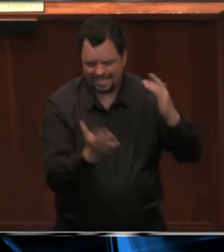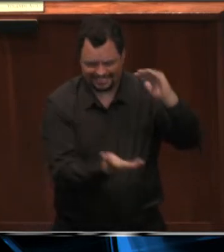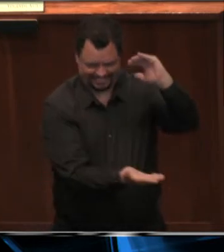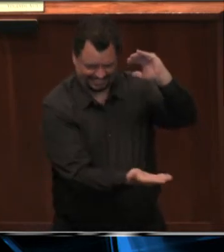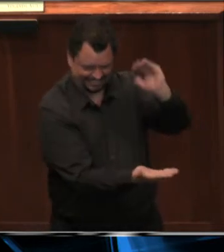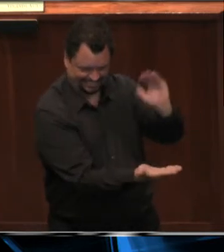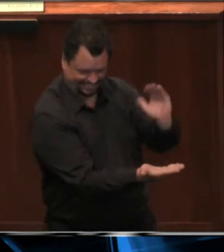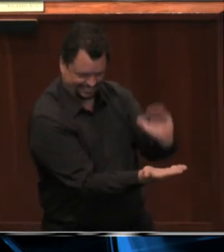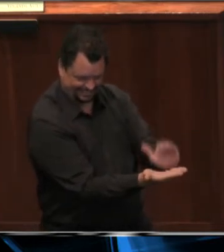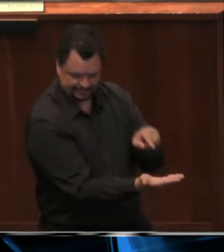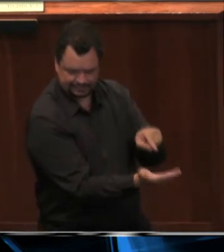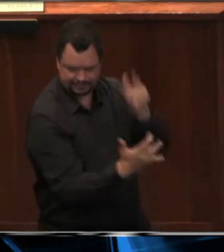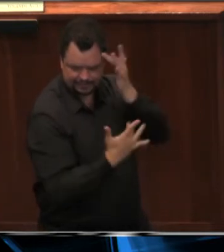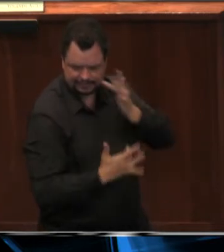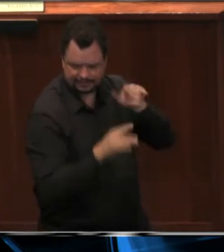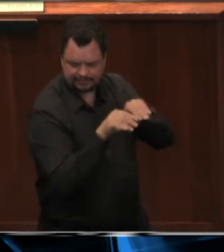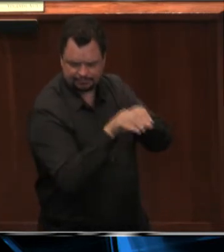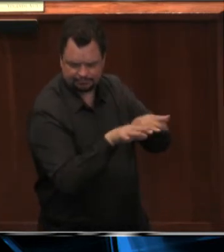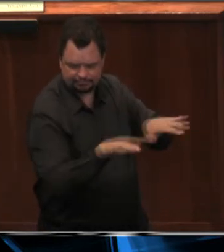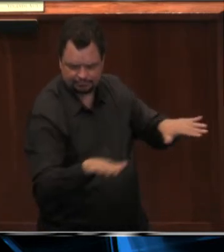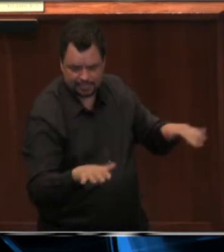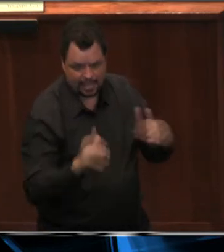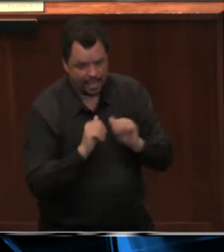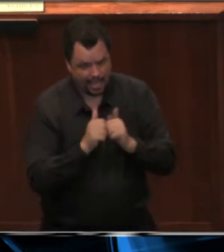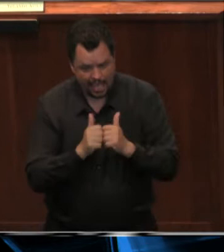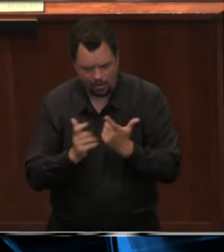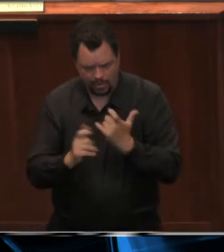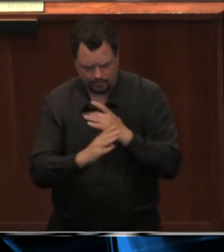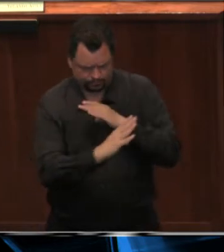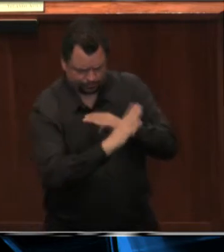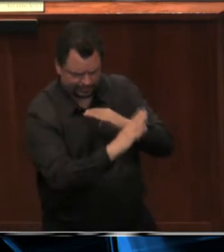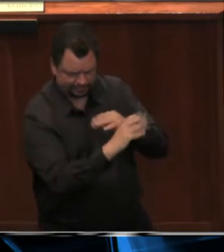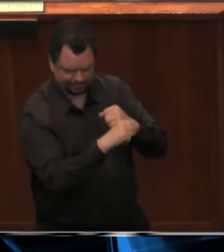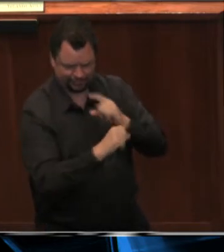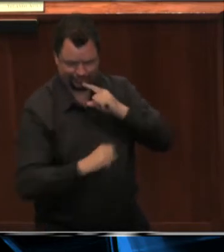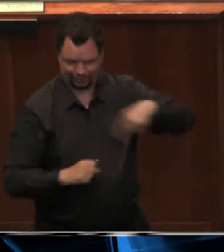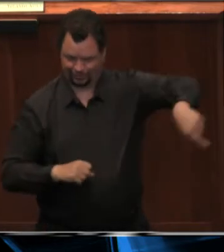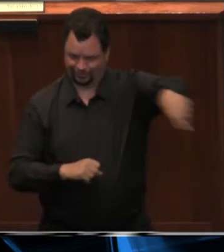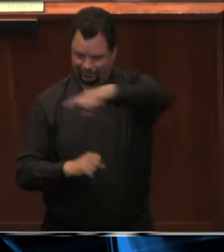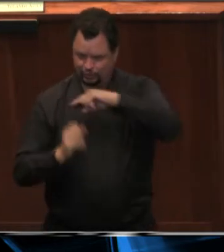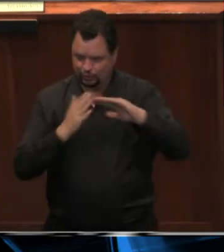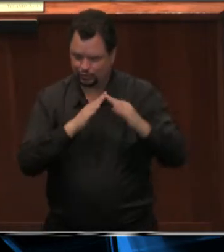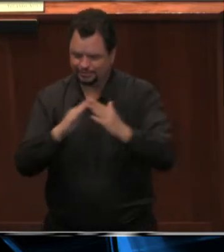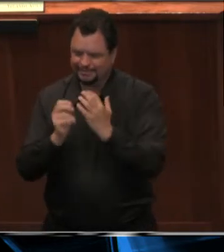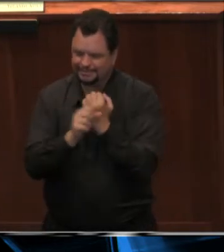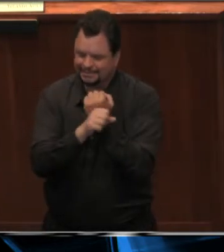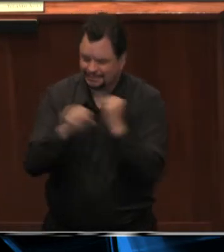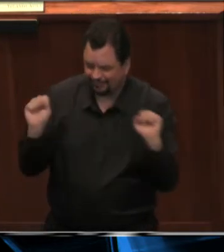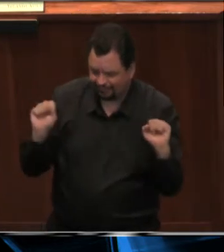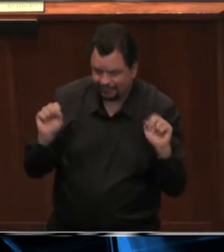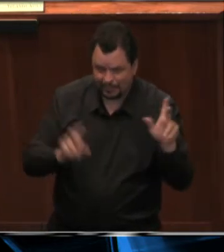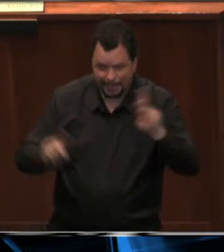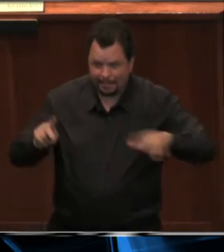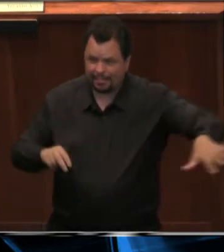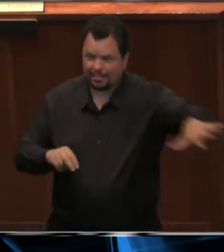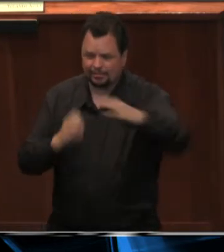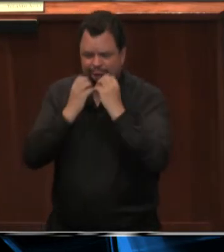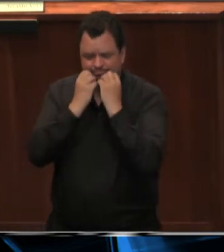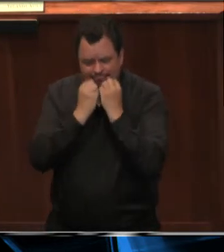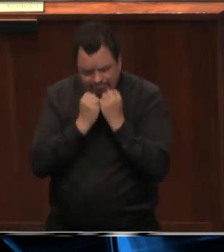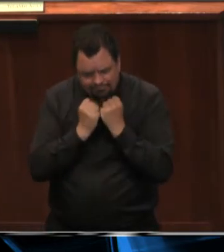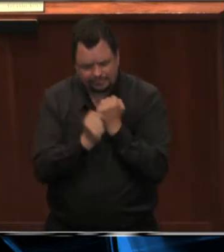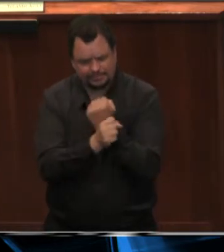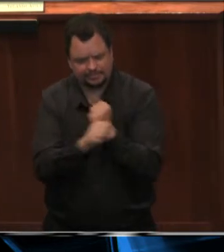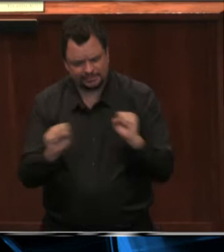to protect the safety and well-being of our community, of our residents, and allowing the critical activities that make